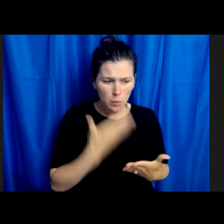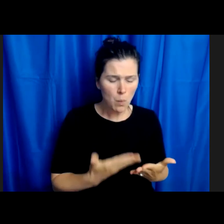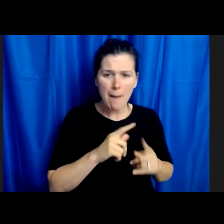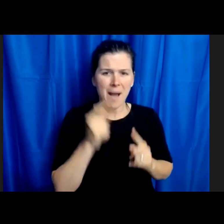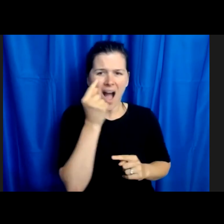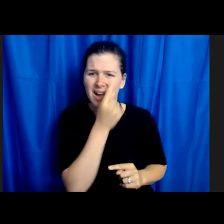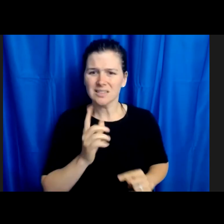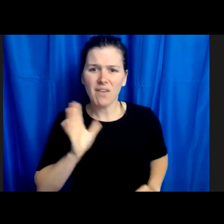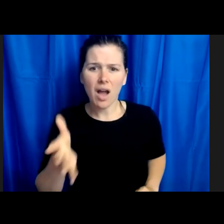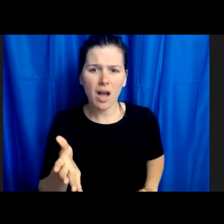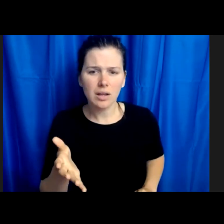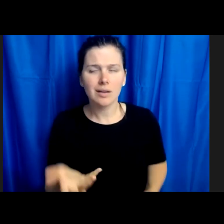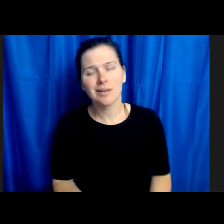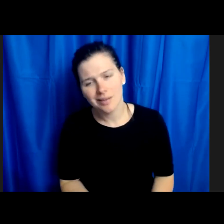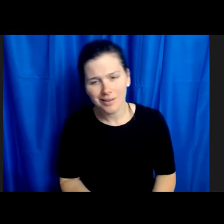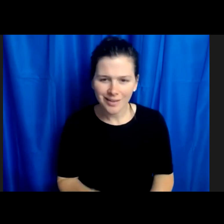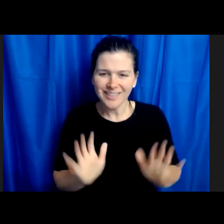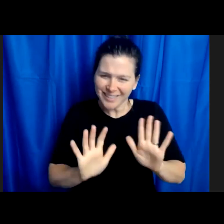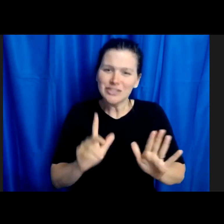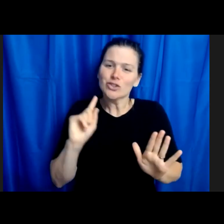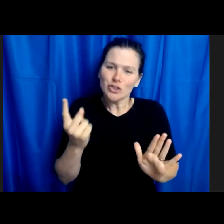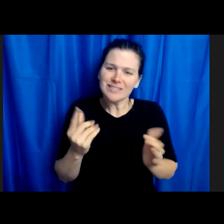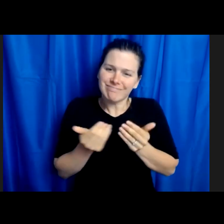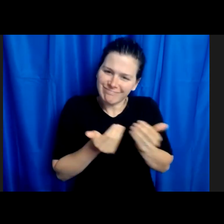Okay. Just give them the Narcan.